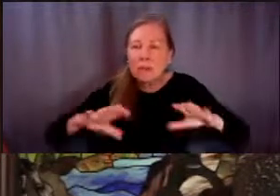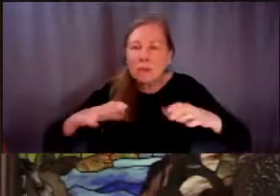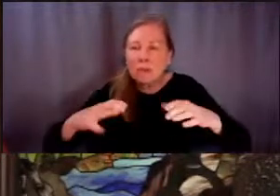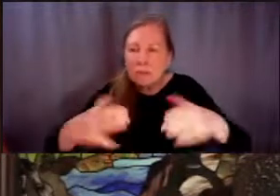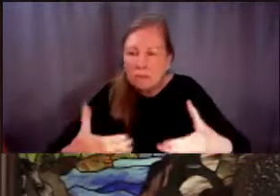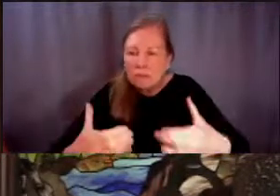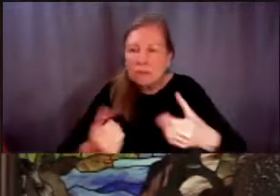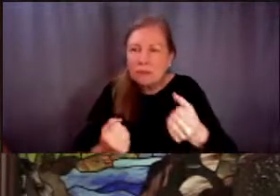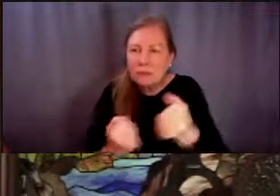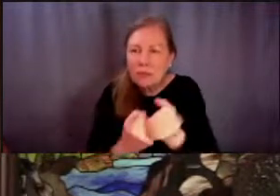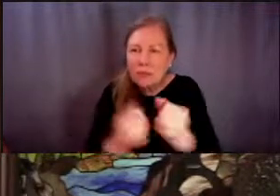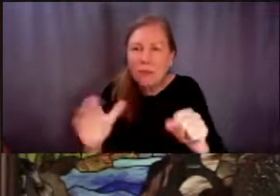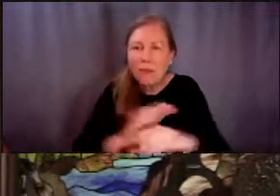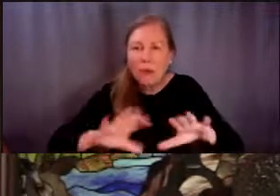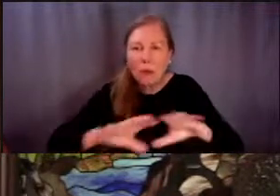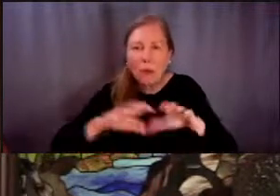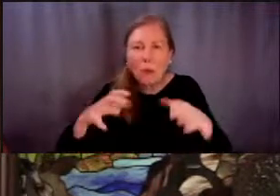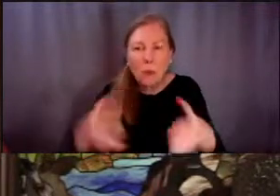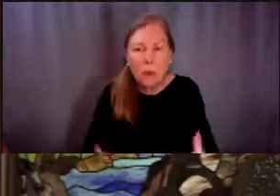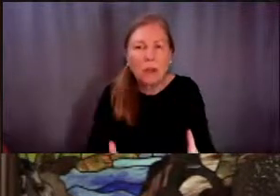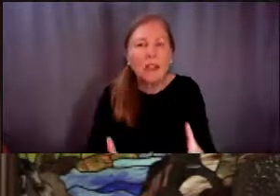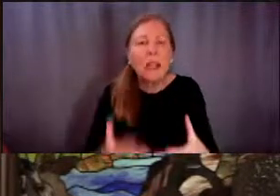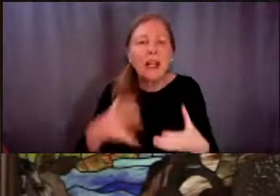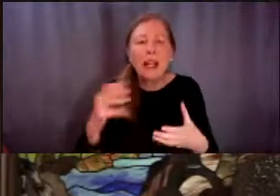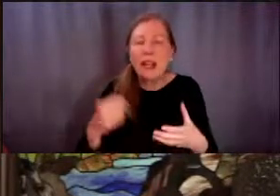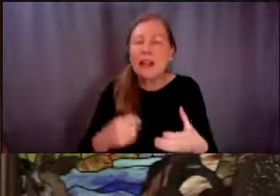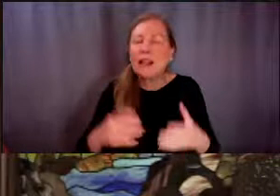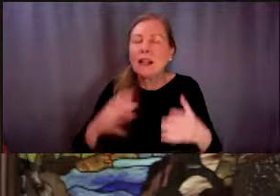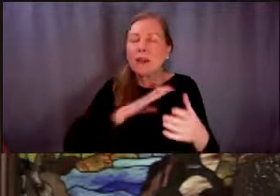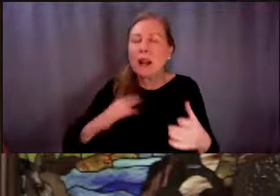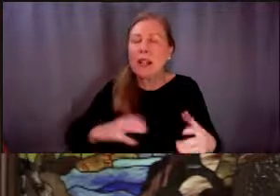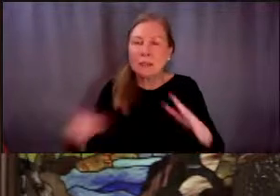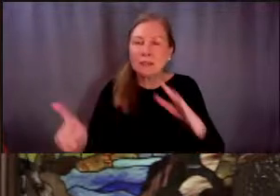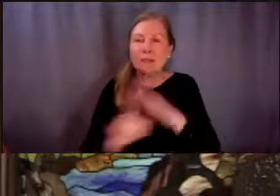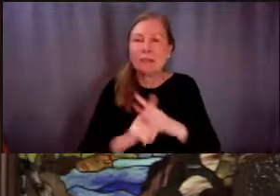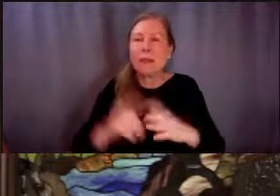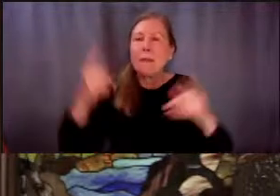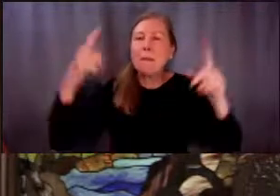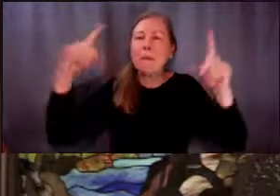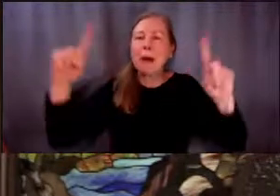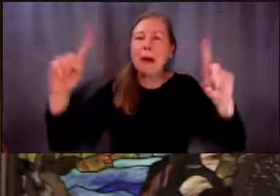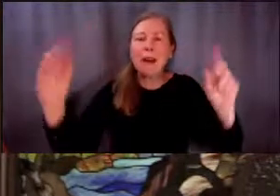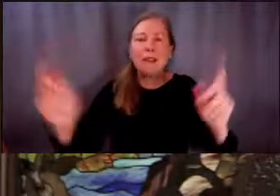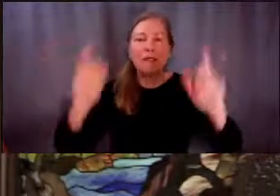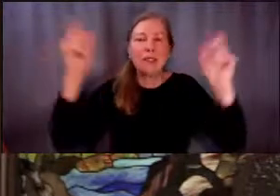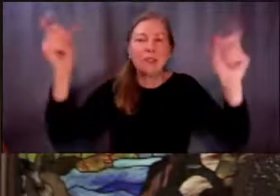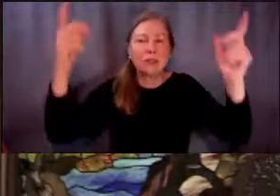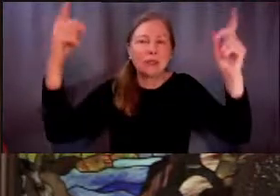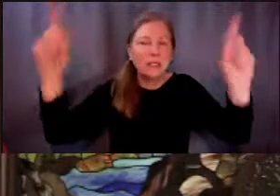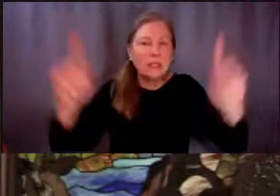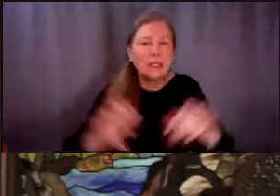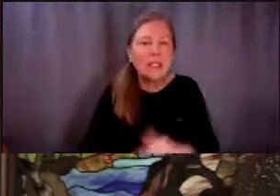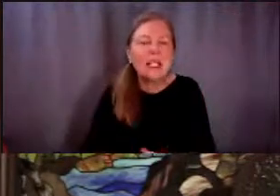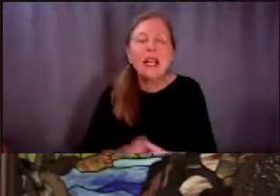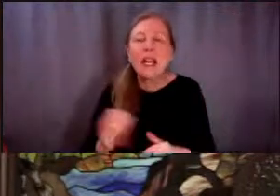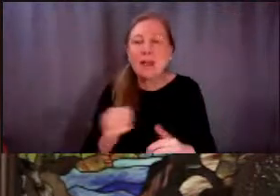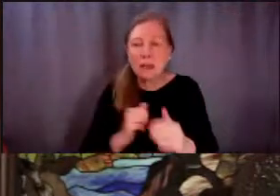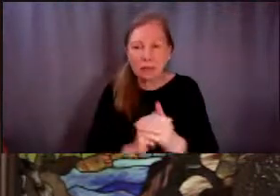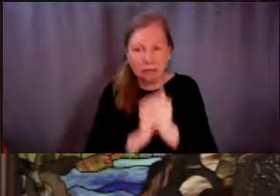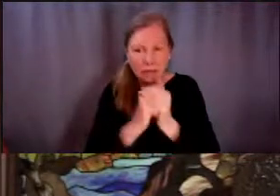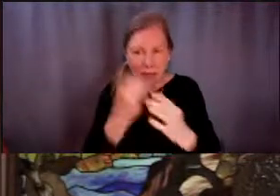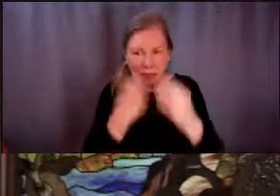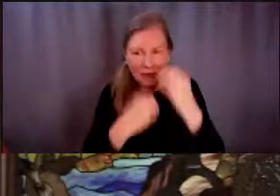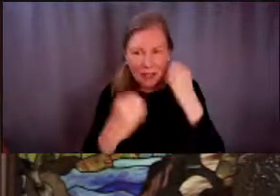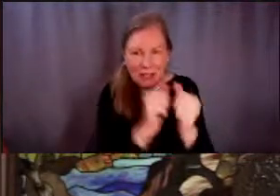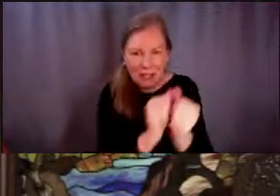Christ comes in final victory and we feast at his heavenly banquet together. Through your Son, Jesus Christ, with the